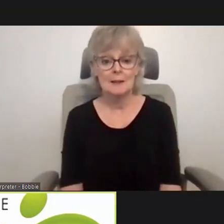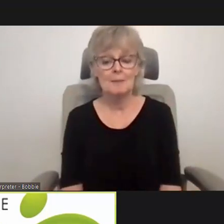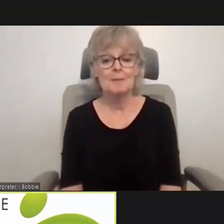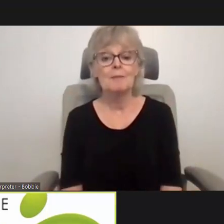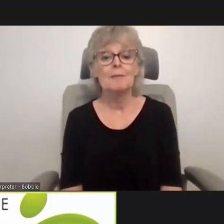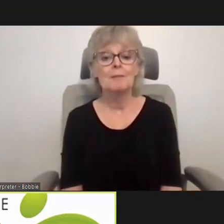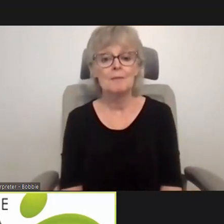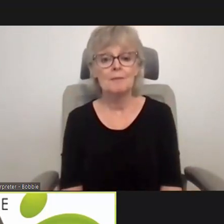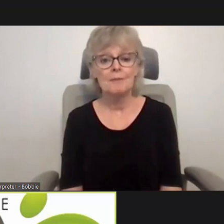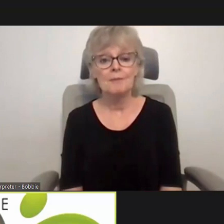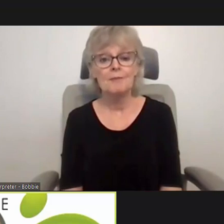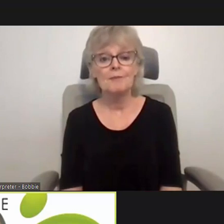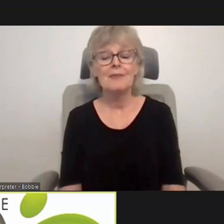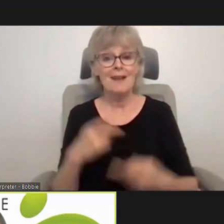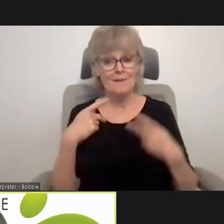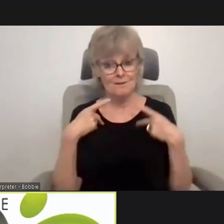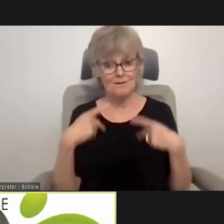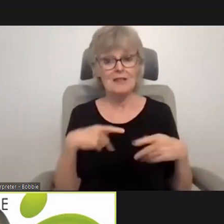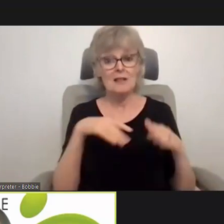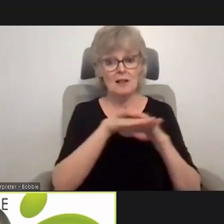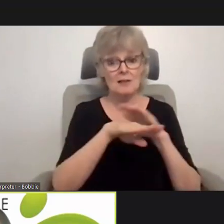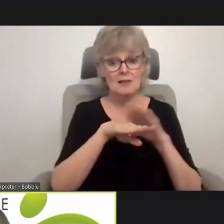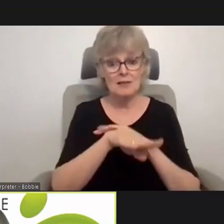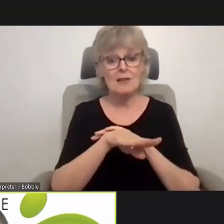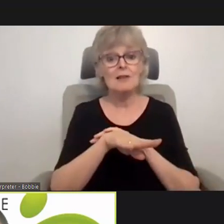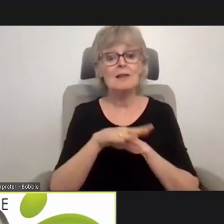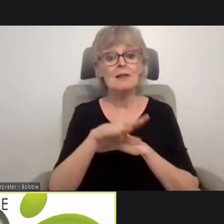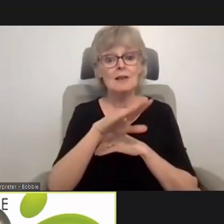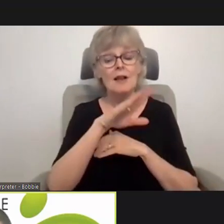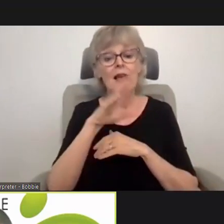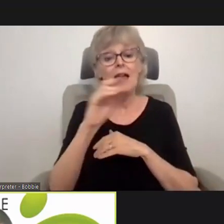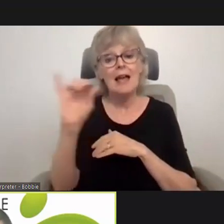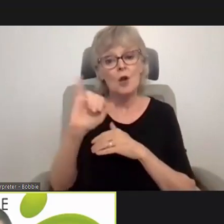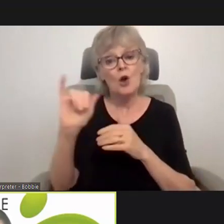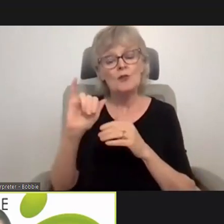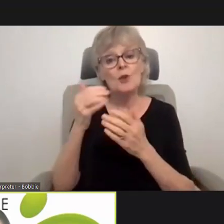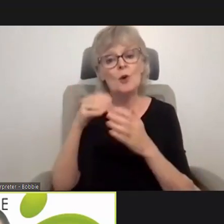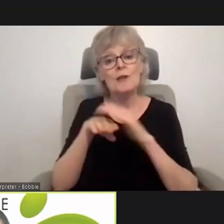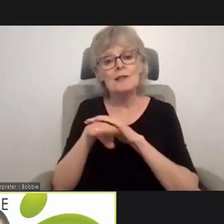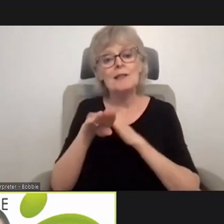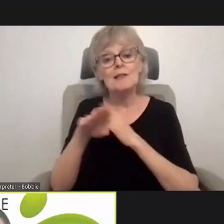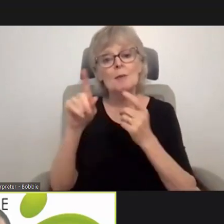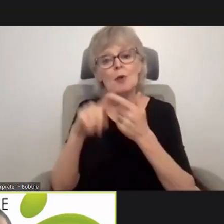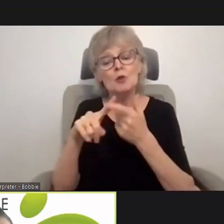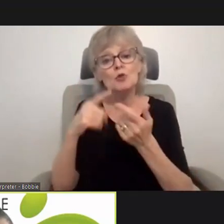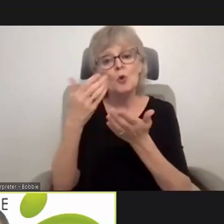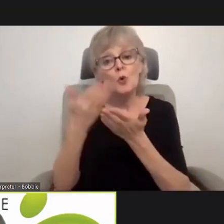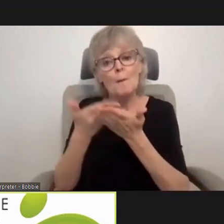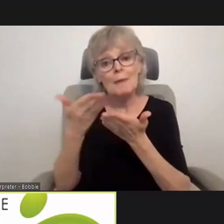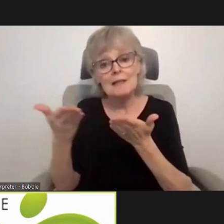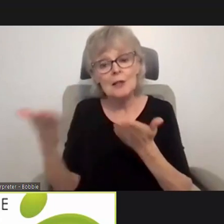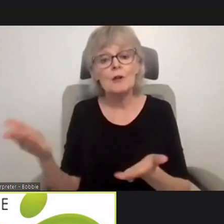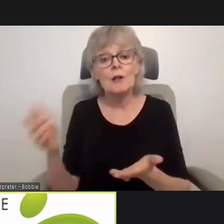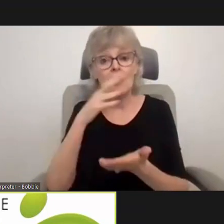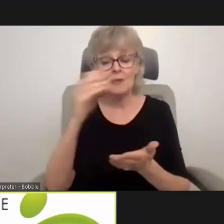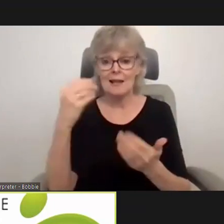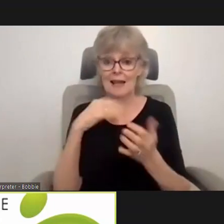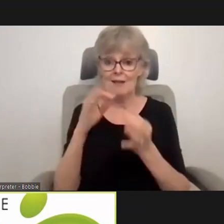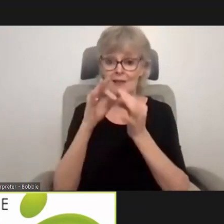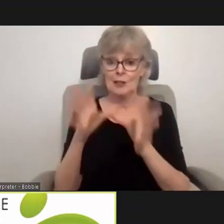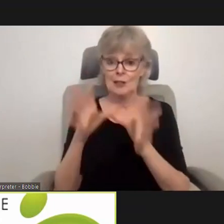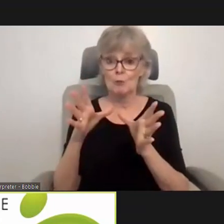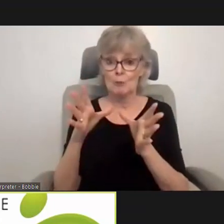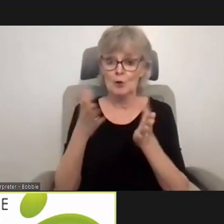both in terms of physical accessibility and materials, and the importance of having interpreters on hand. All of these things were not on their